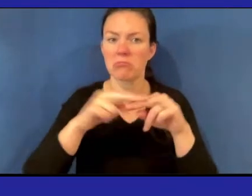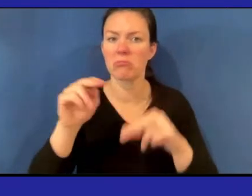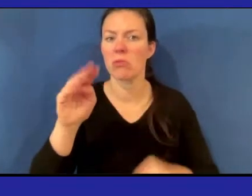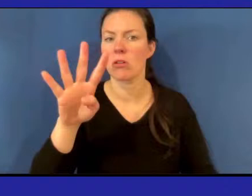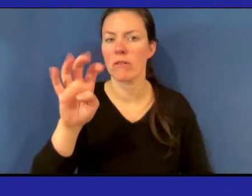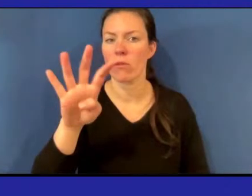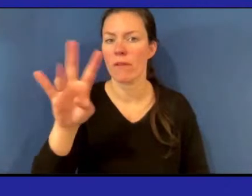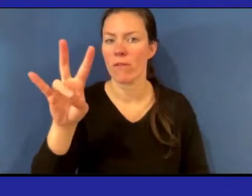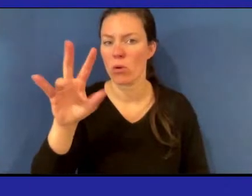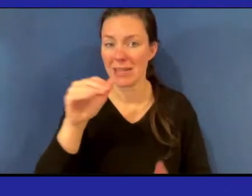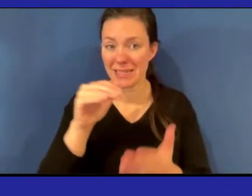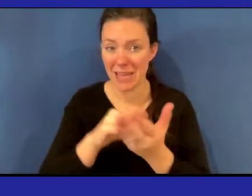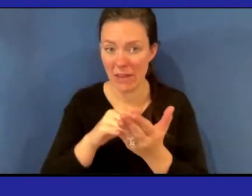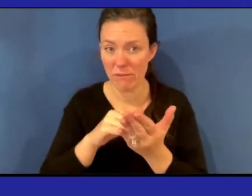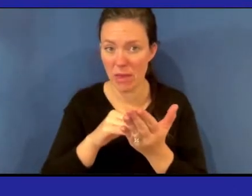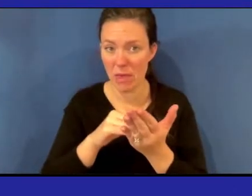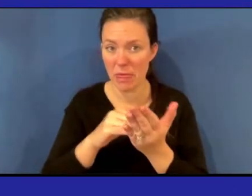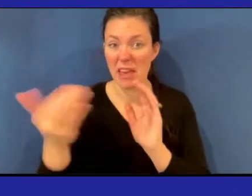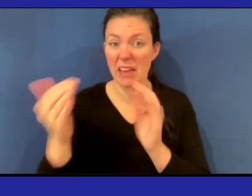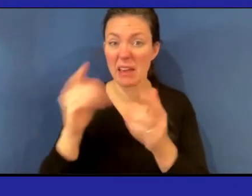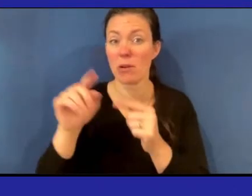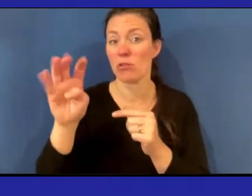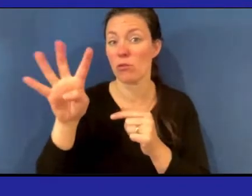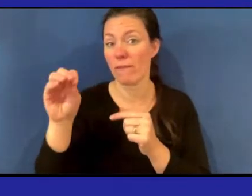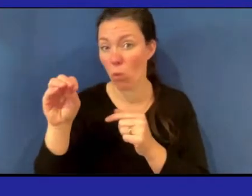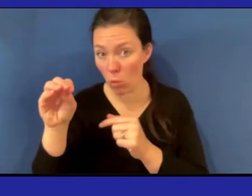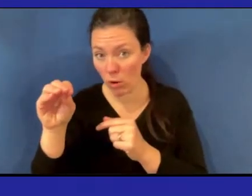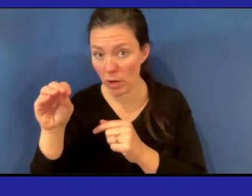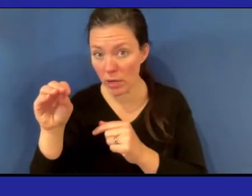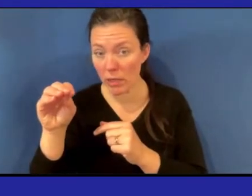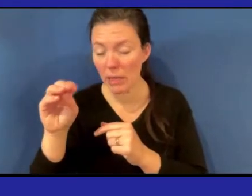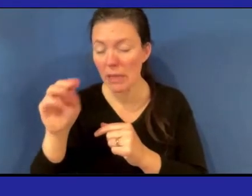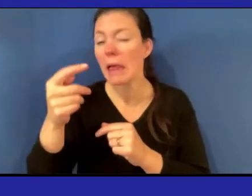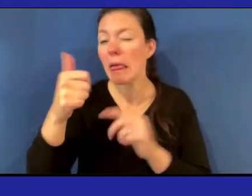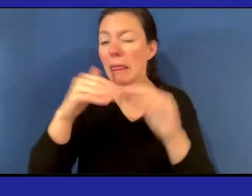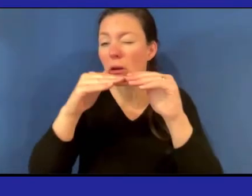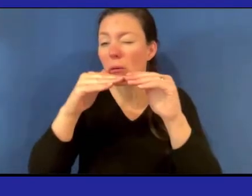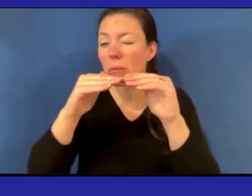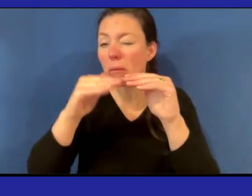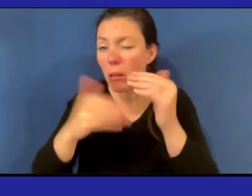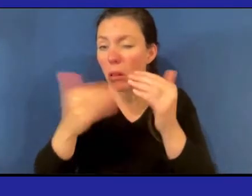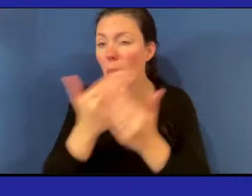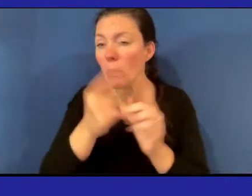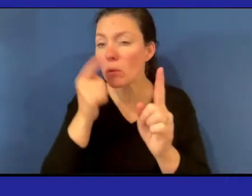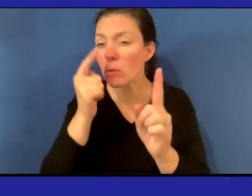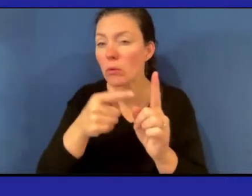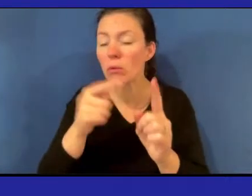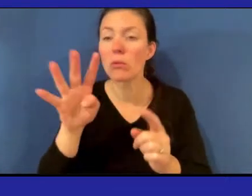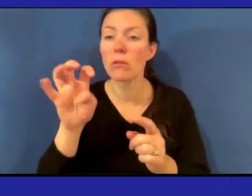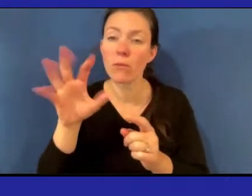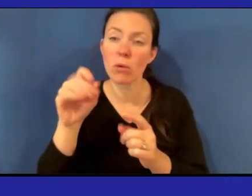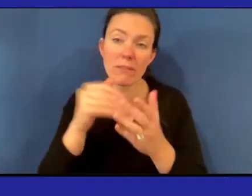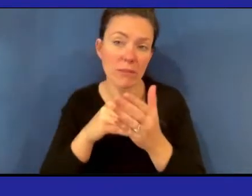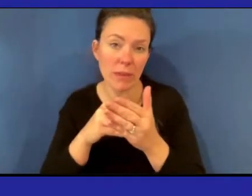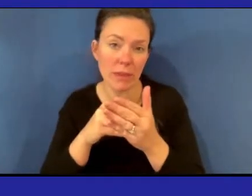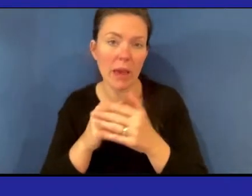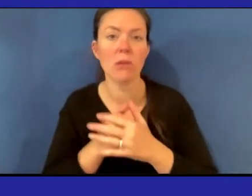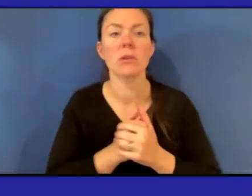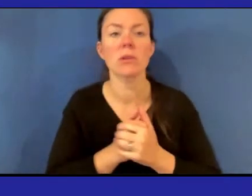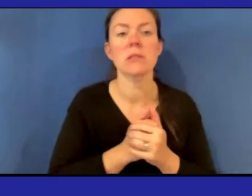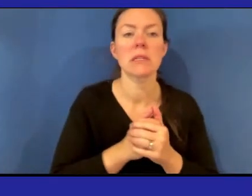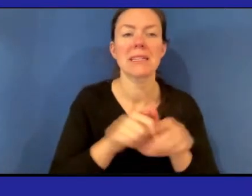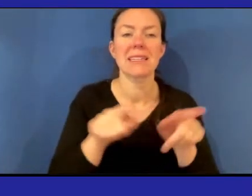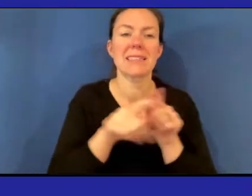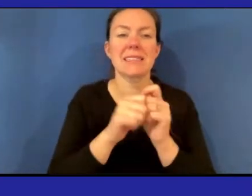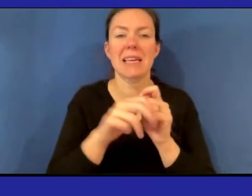447,000, up from 440, a little bit below our new revised target of 450,000. Same thing with